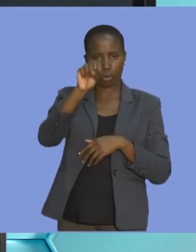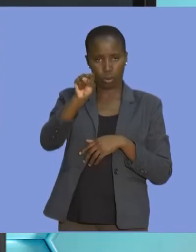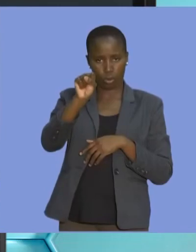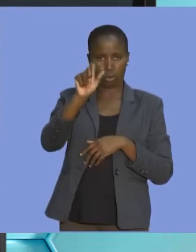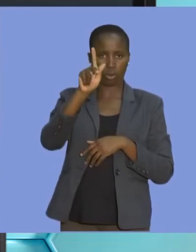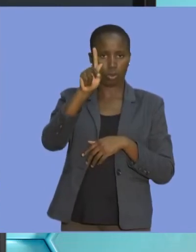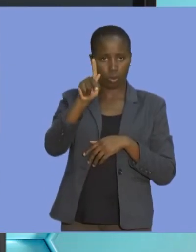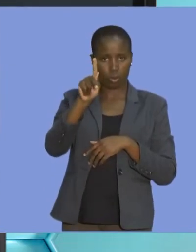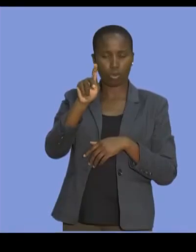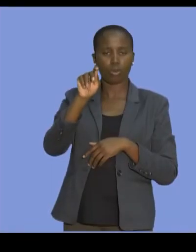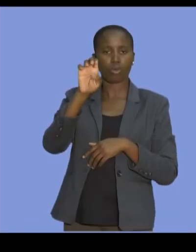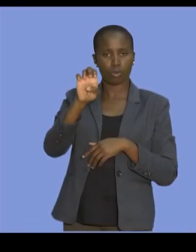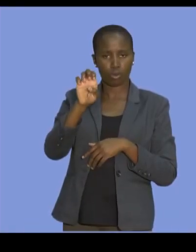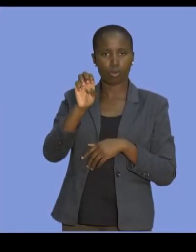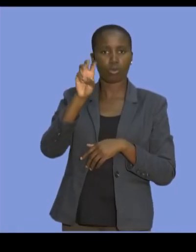or to the right.